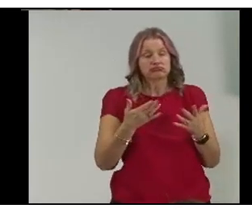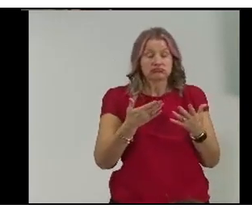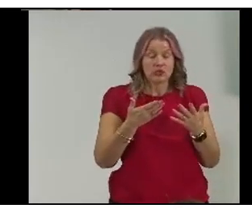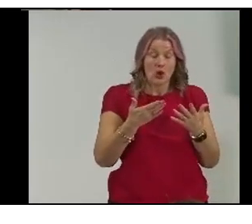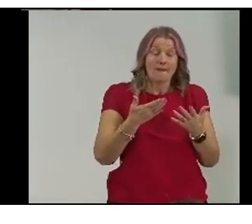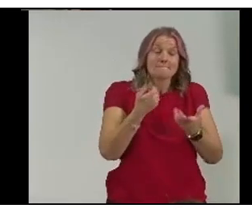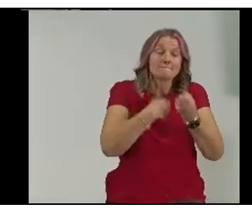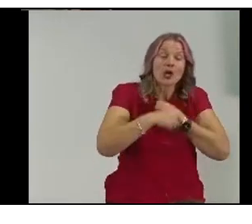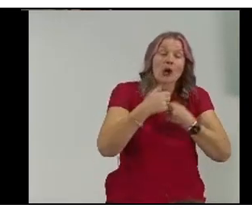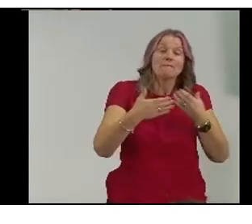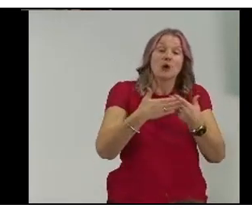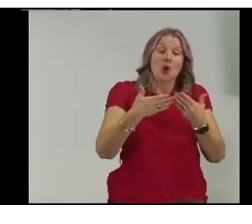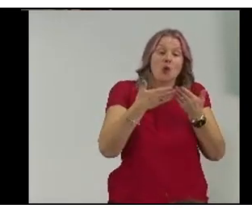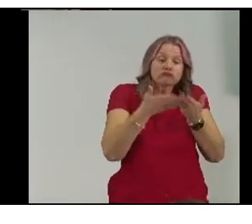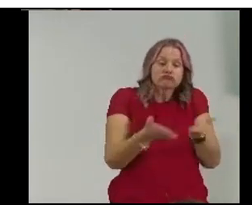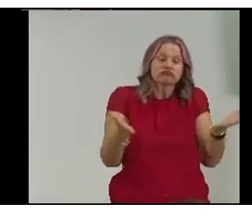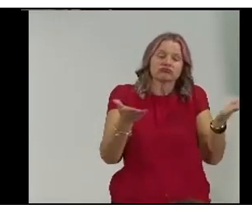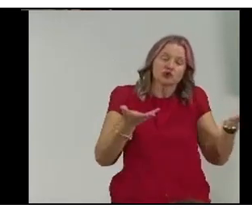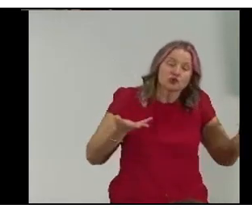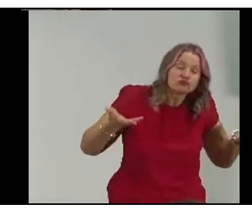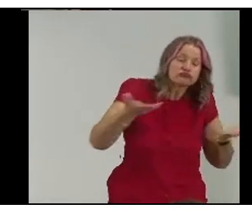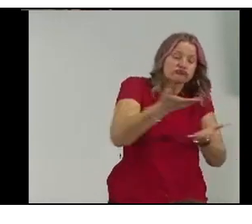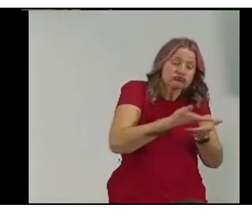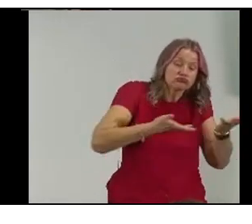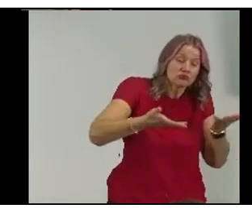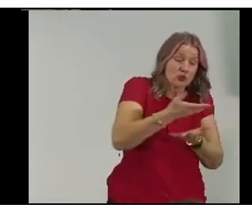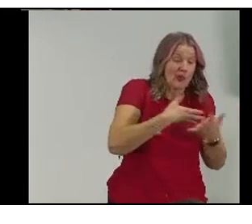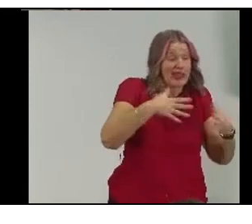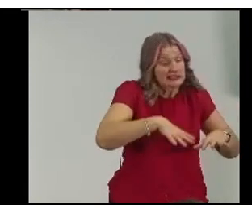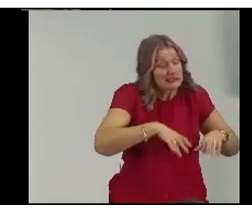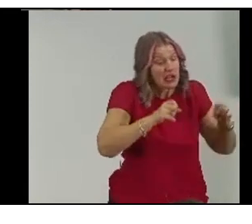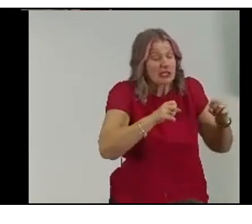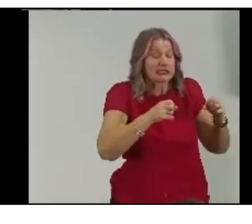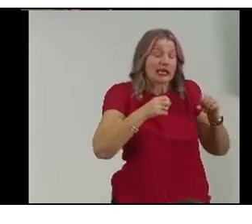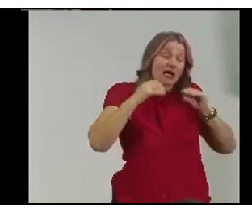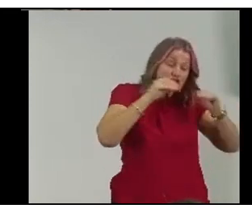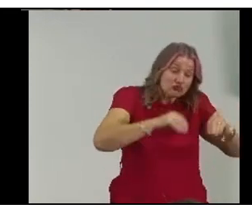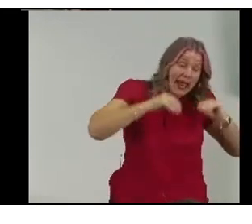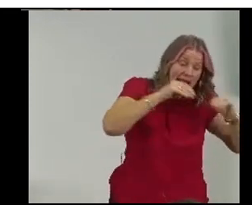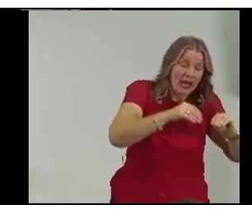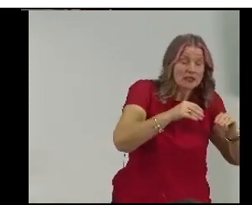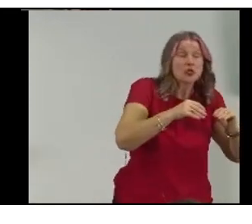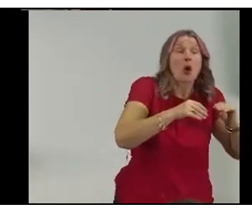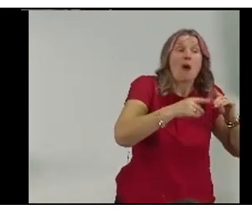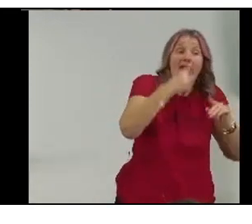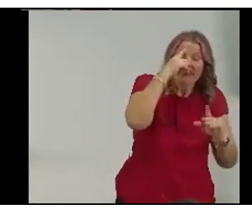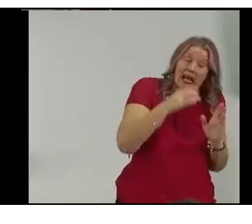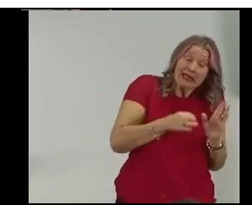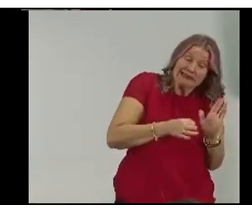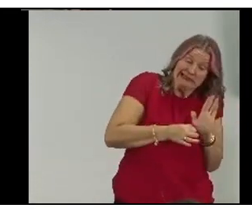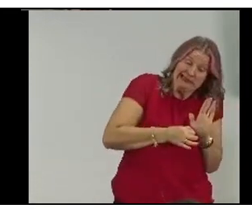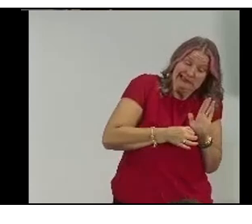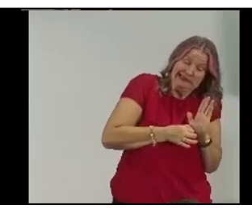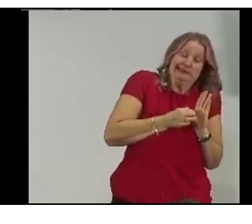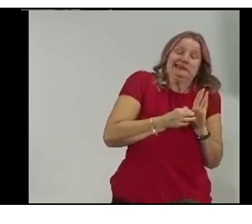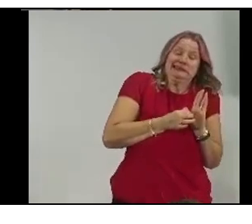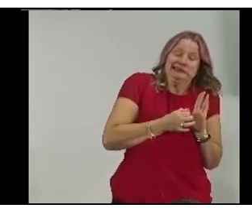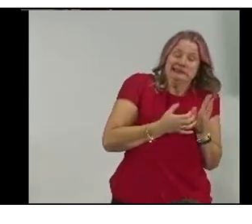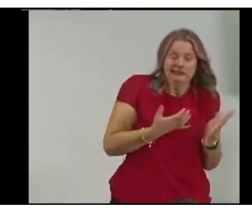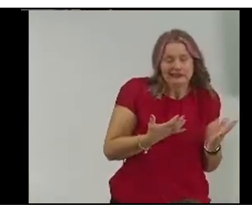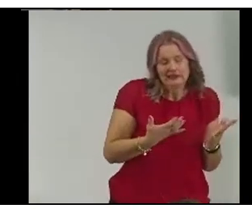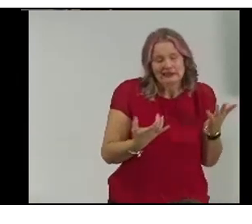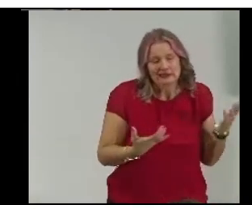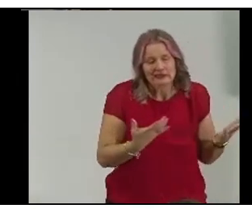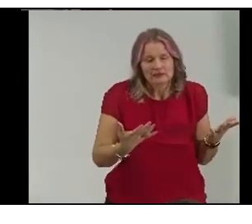it, giving opportunities for employment and some training. So it's getting better. I think I would like, obviously, we